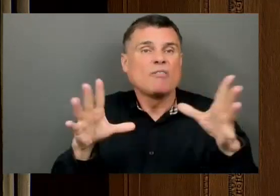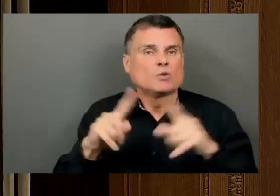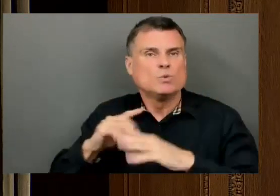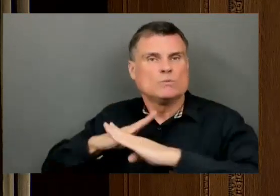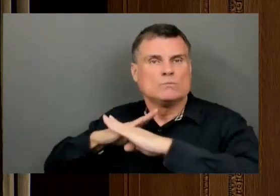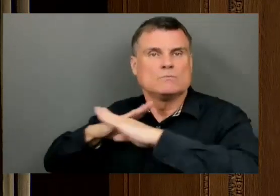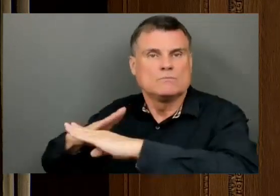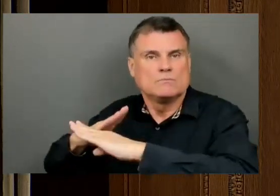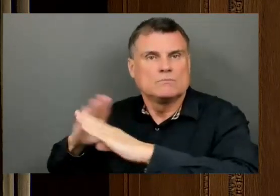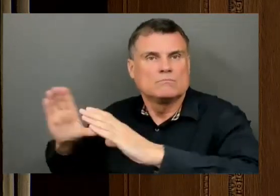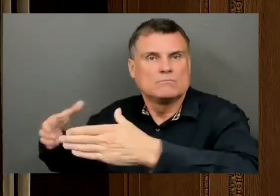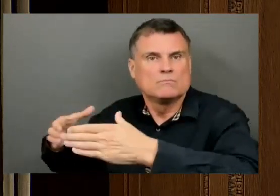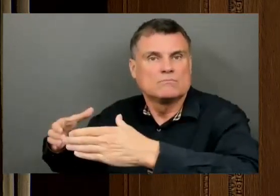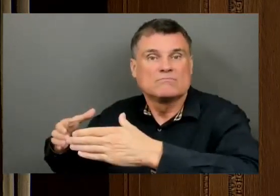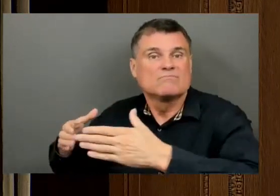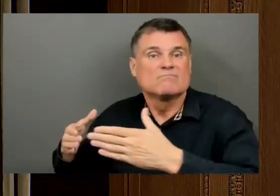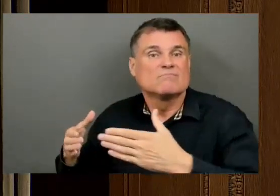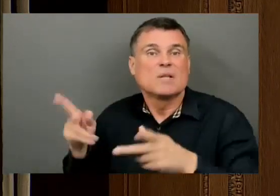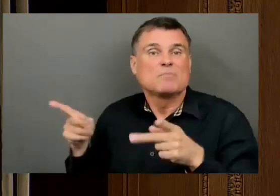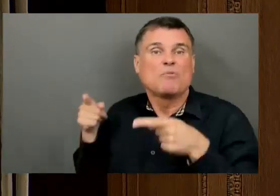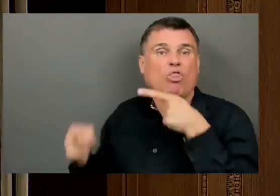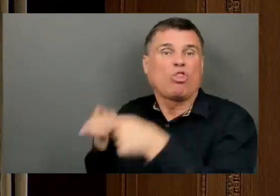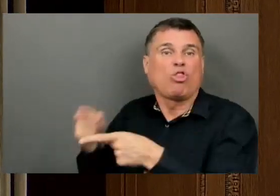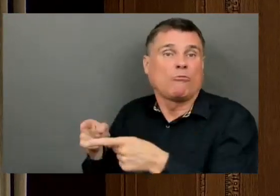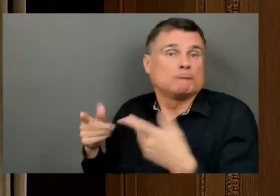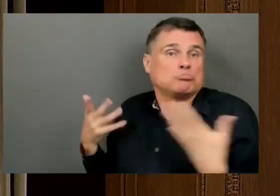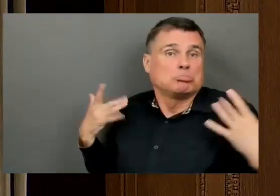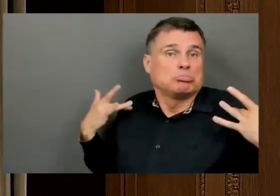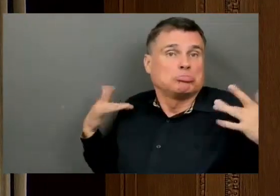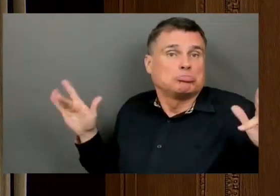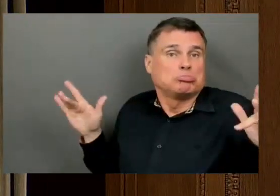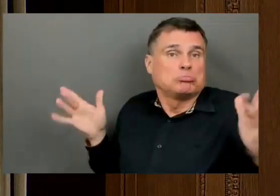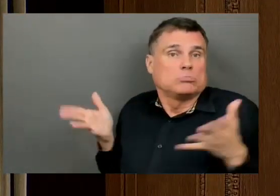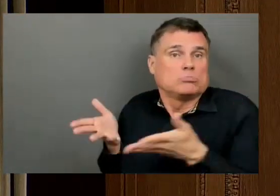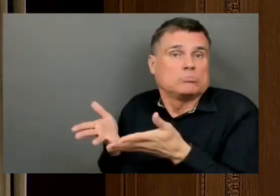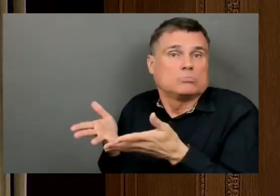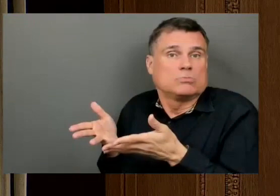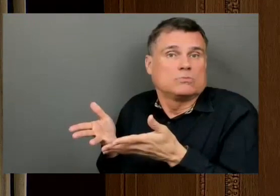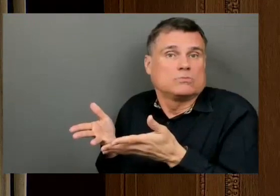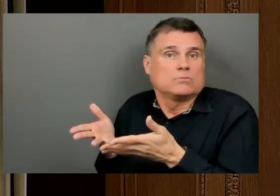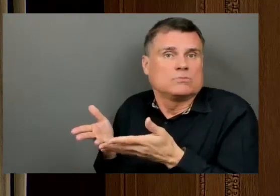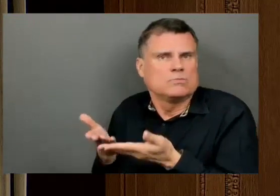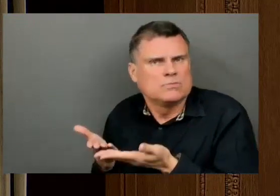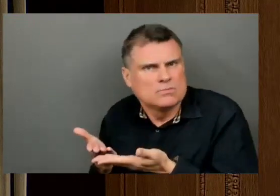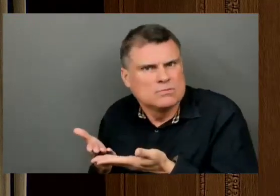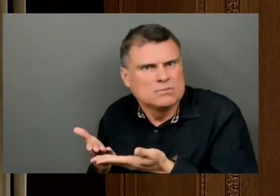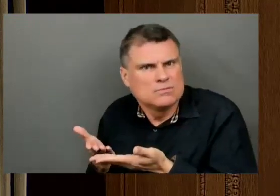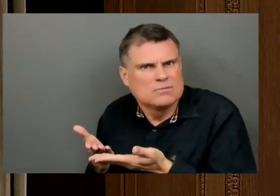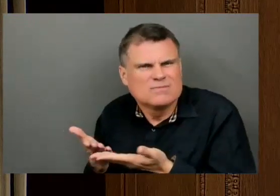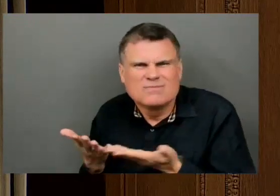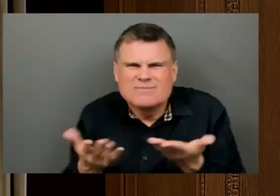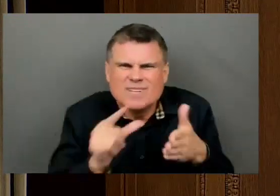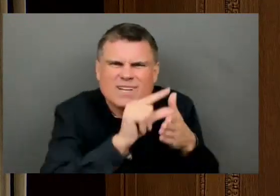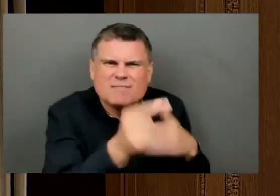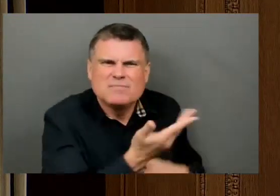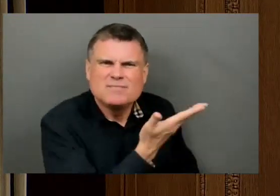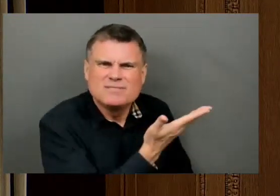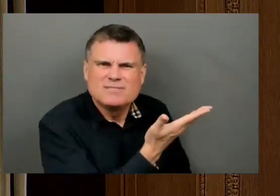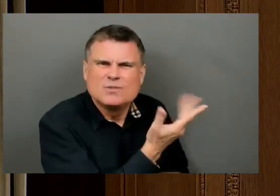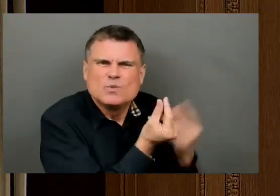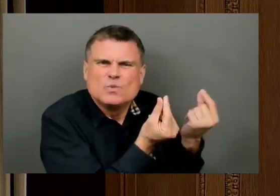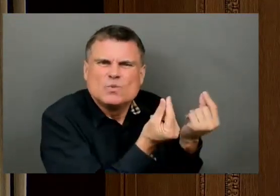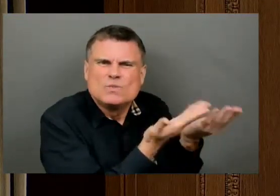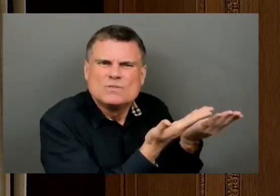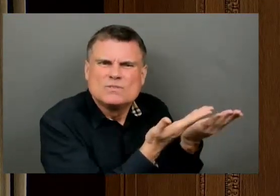Mr. Speaker, instead of firing the single voice within his government that was calling attention to this